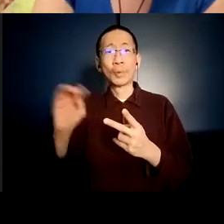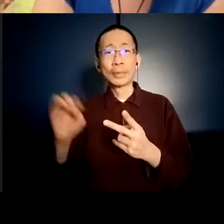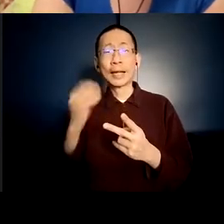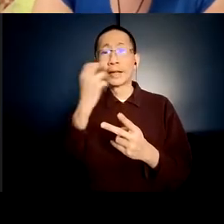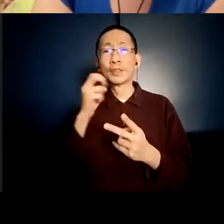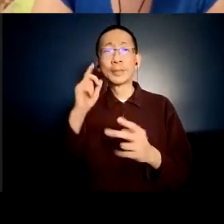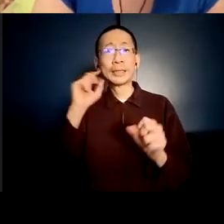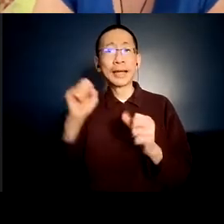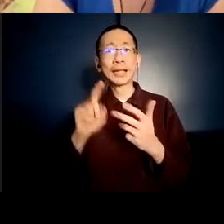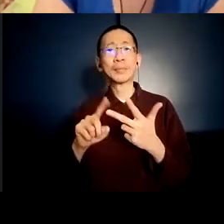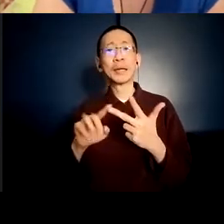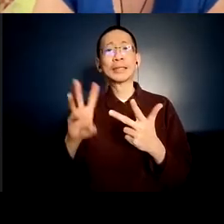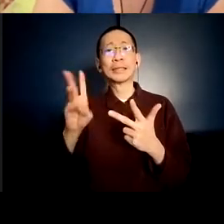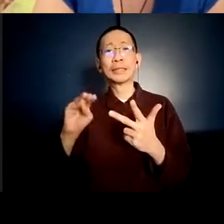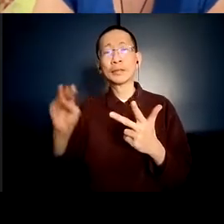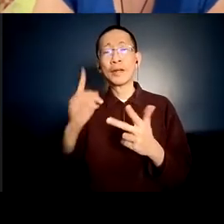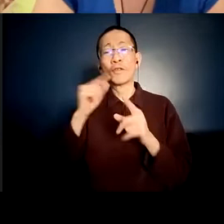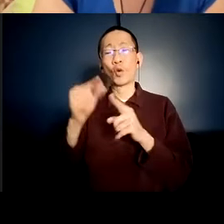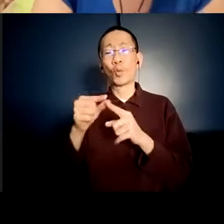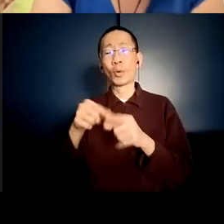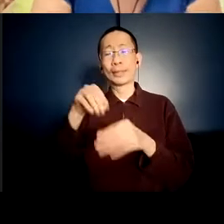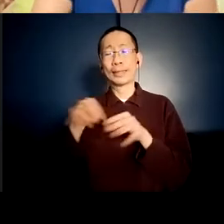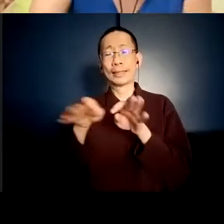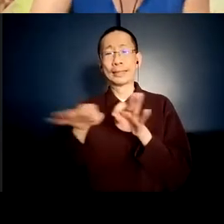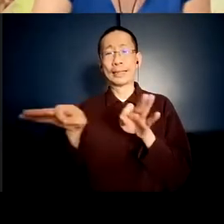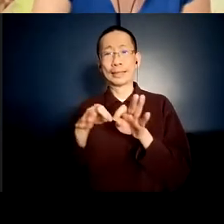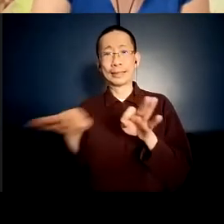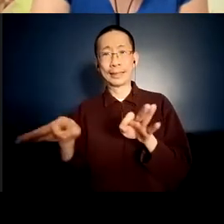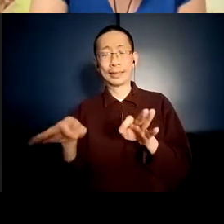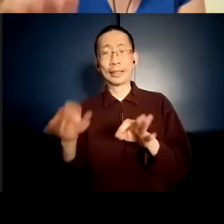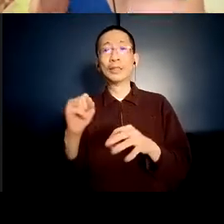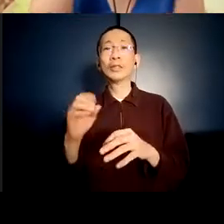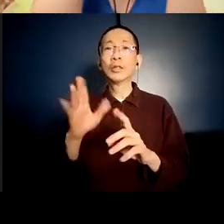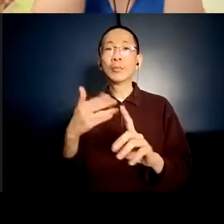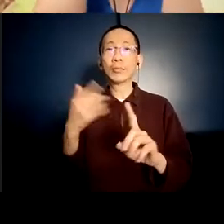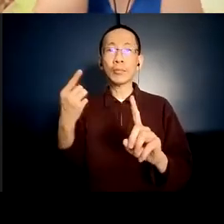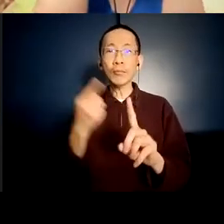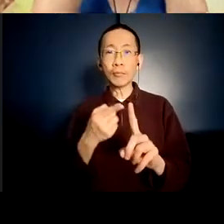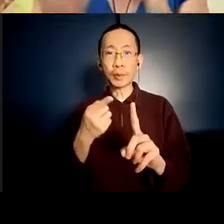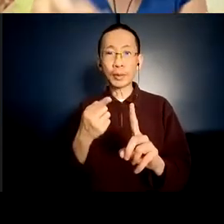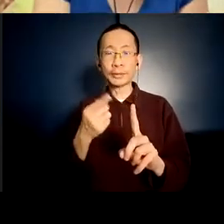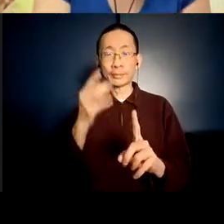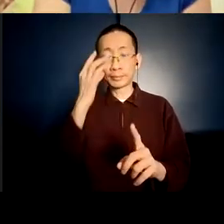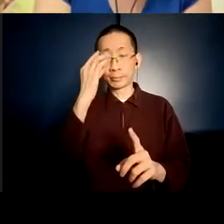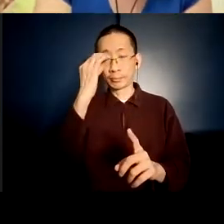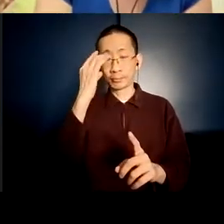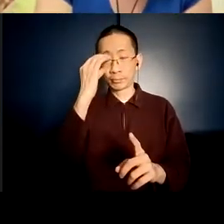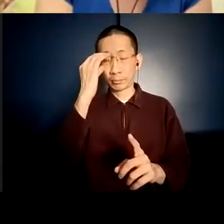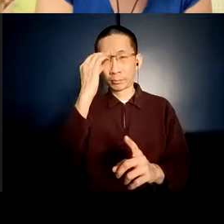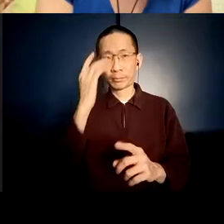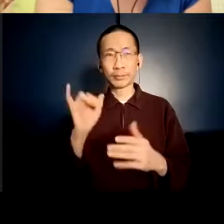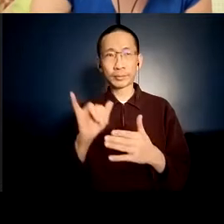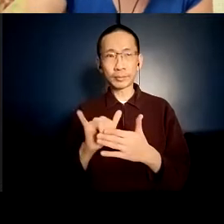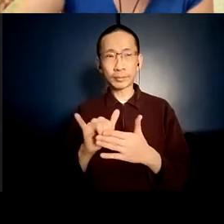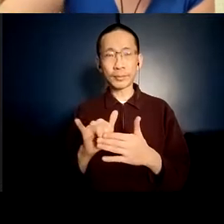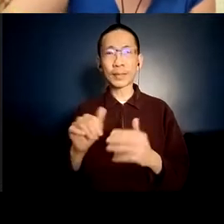60% for words in sentences. So the point I'm trying to make here is that